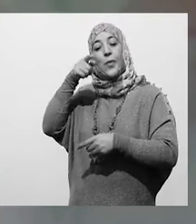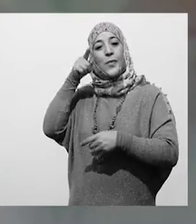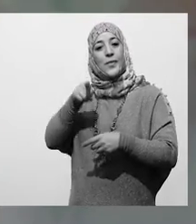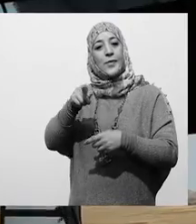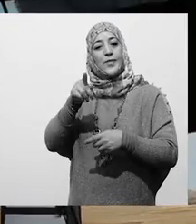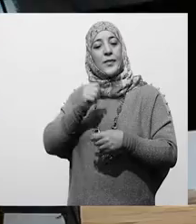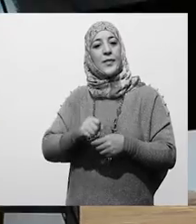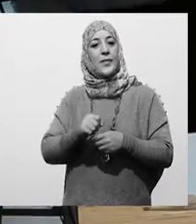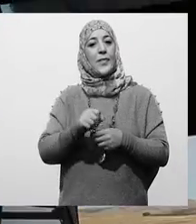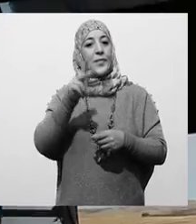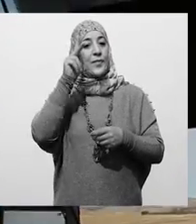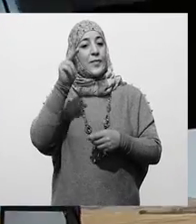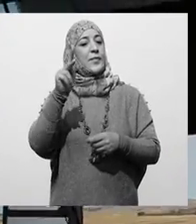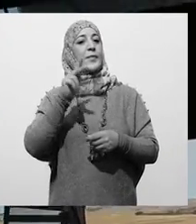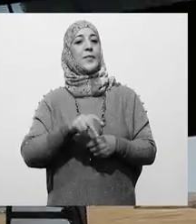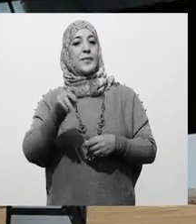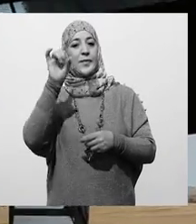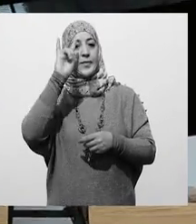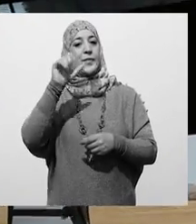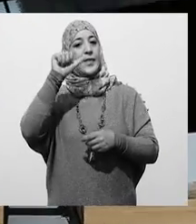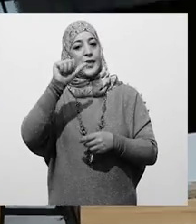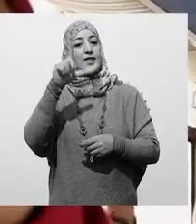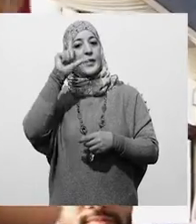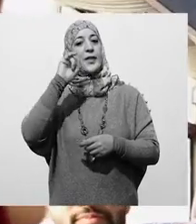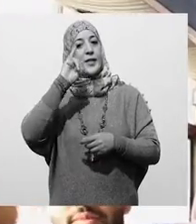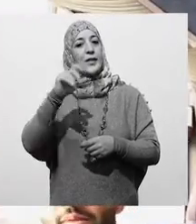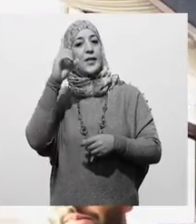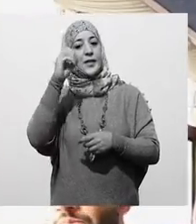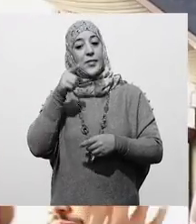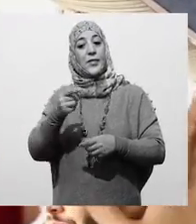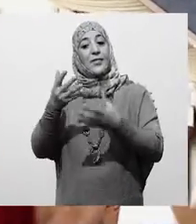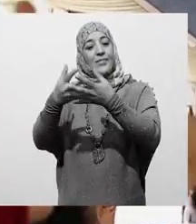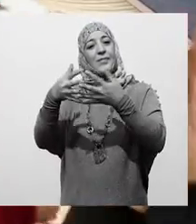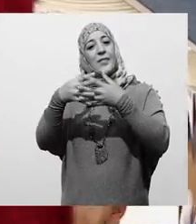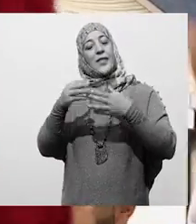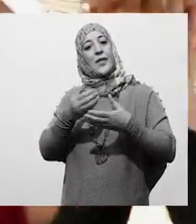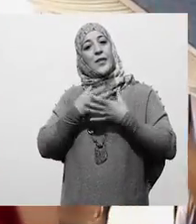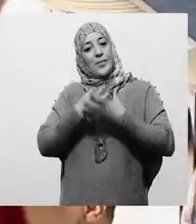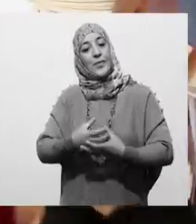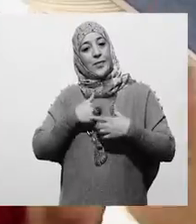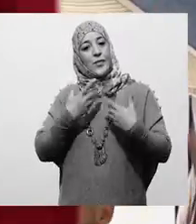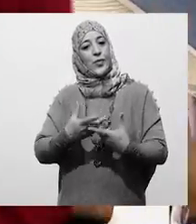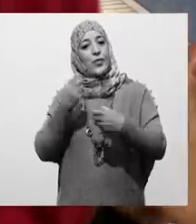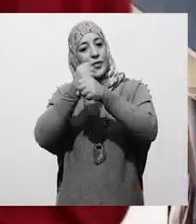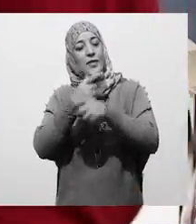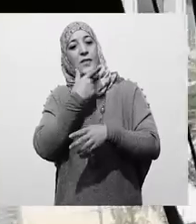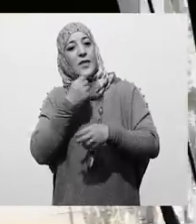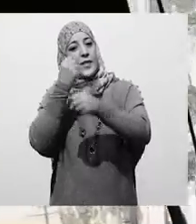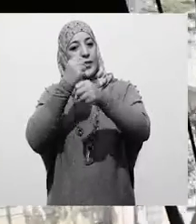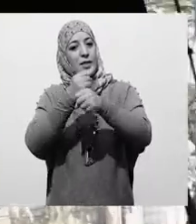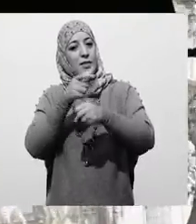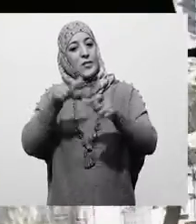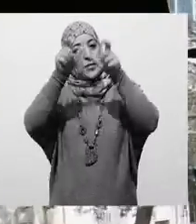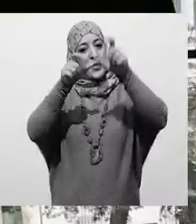for example, in this team. He has a lot me to make the task during the selection